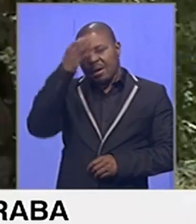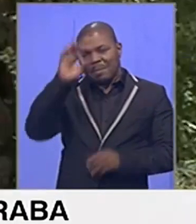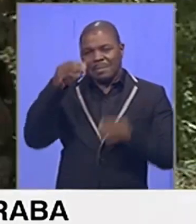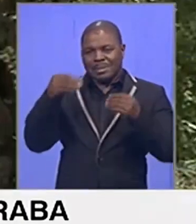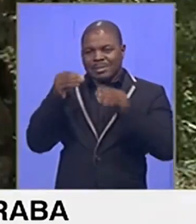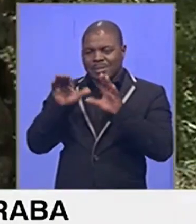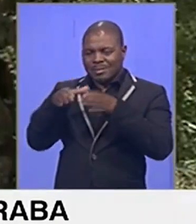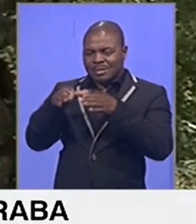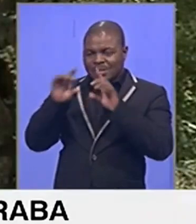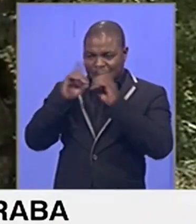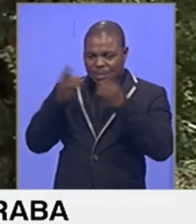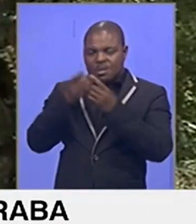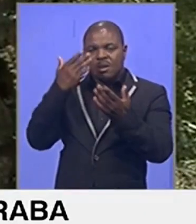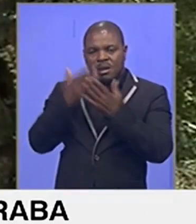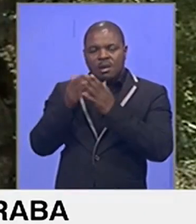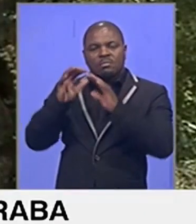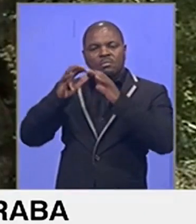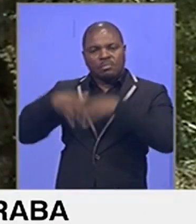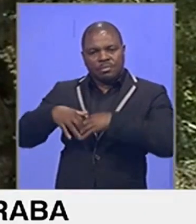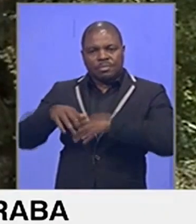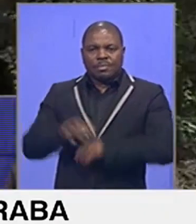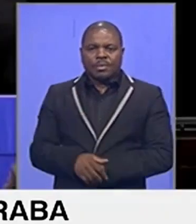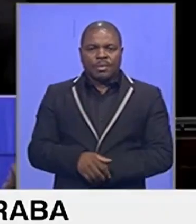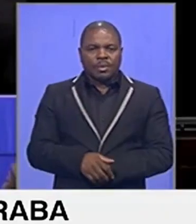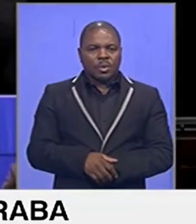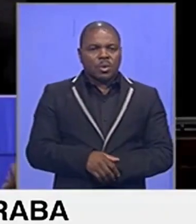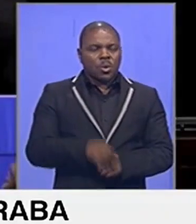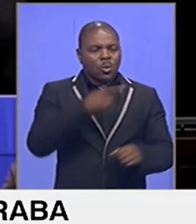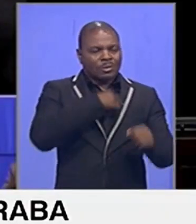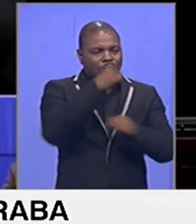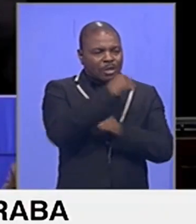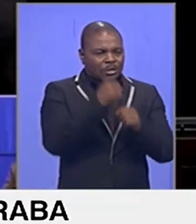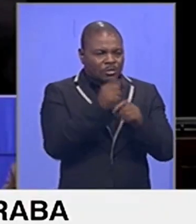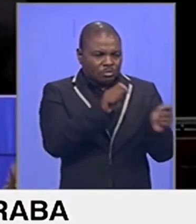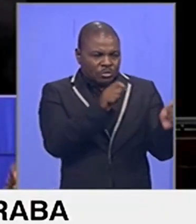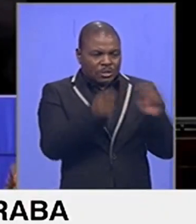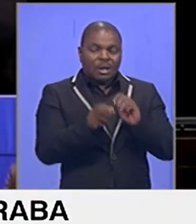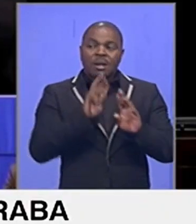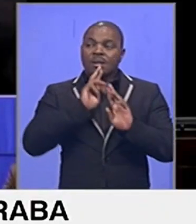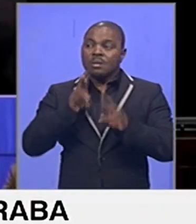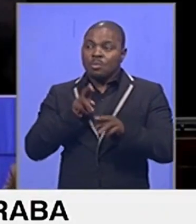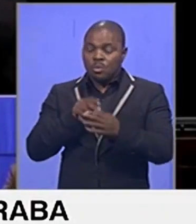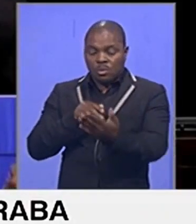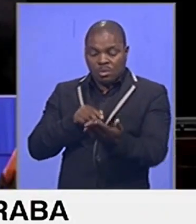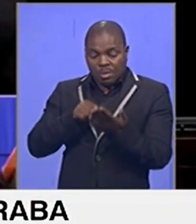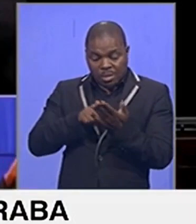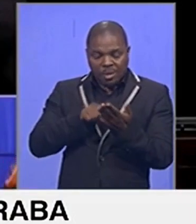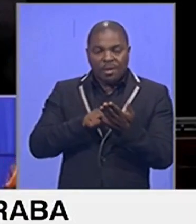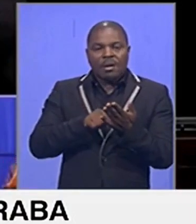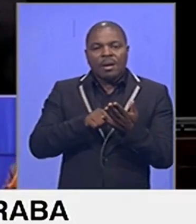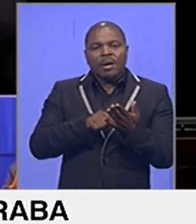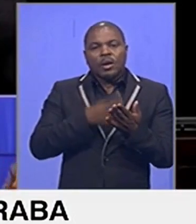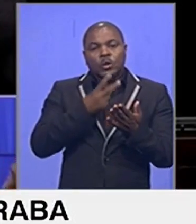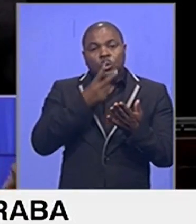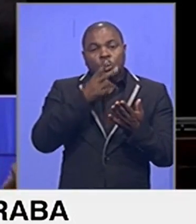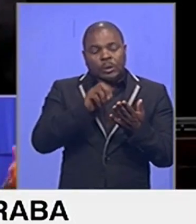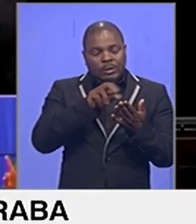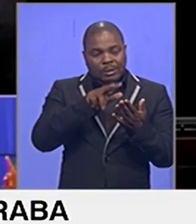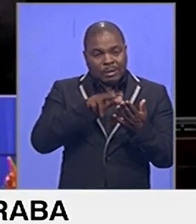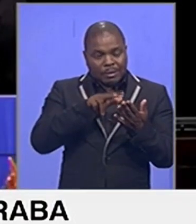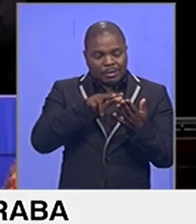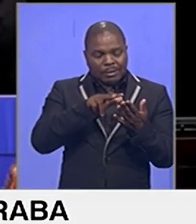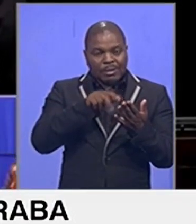la fediswa. Because their reconfiguration report had brought us to 28. And I